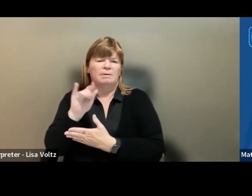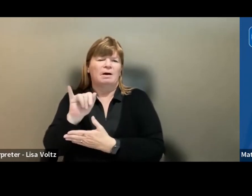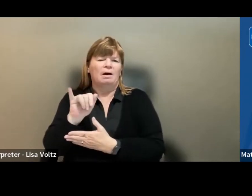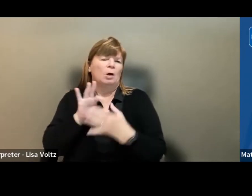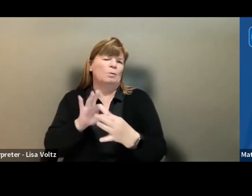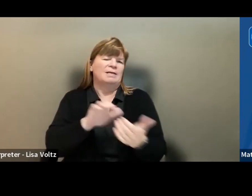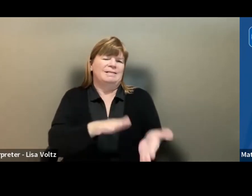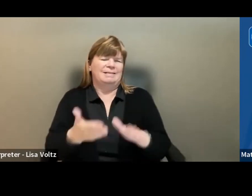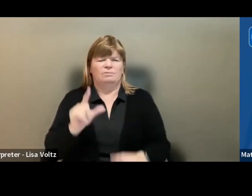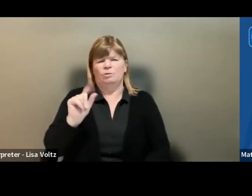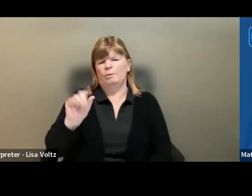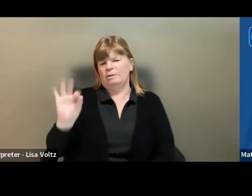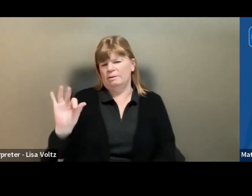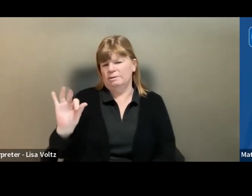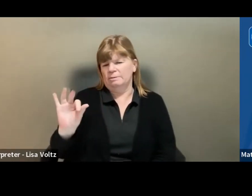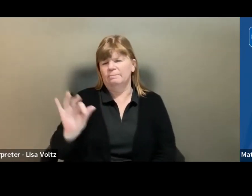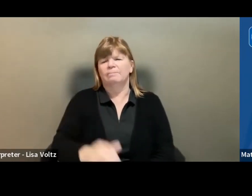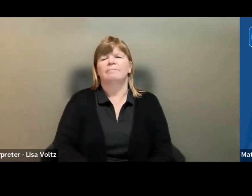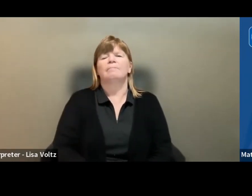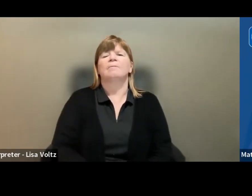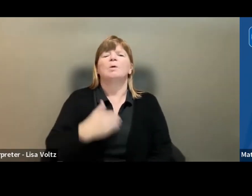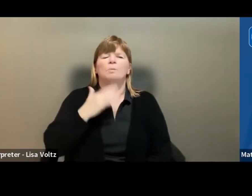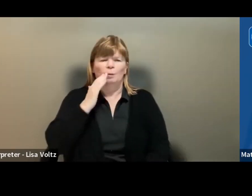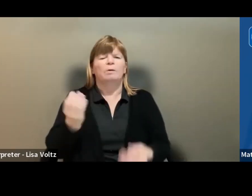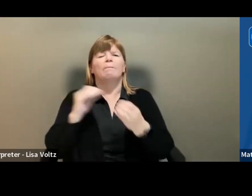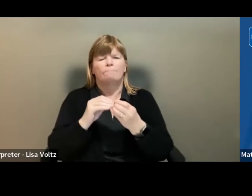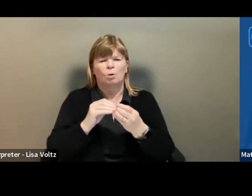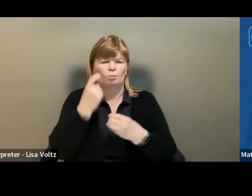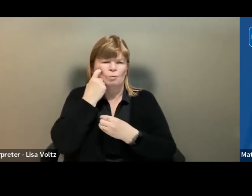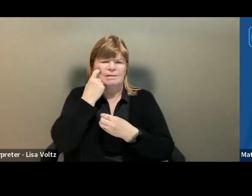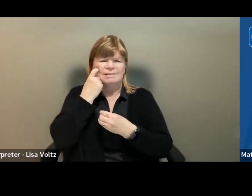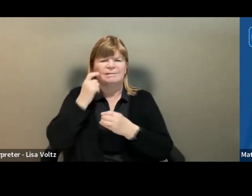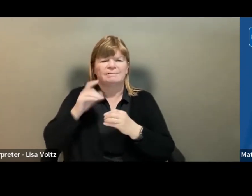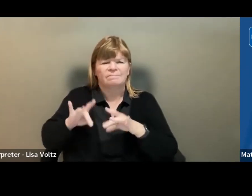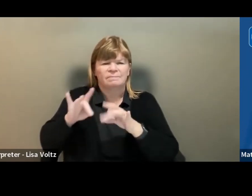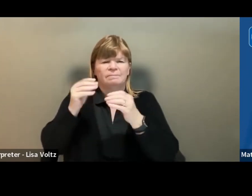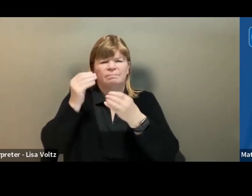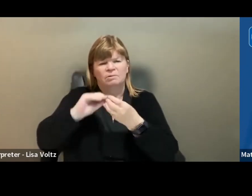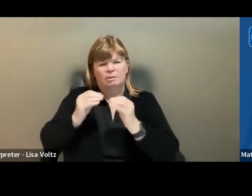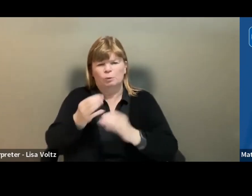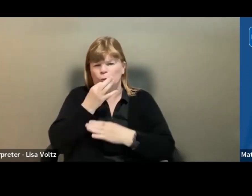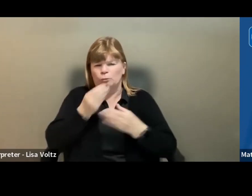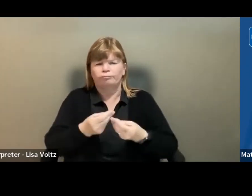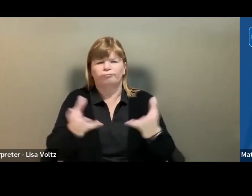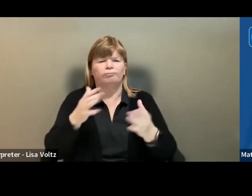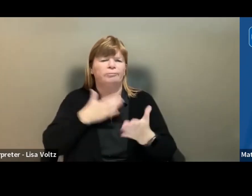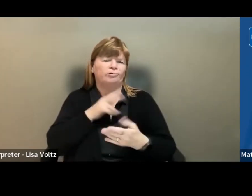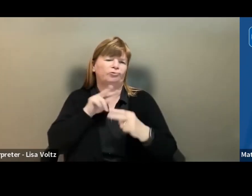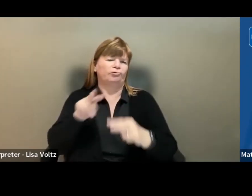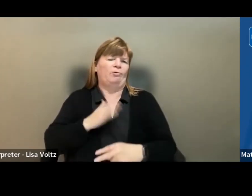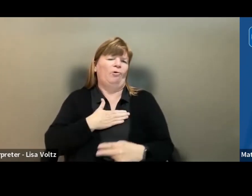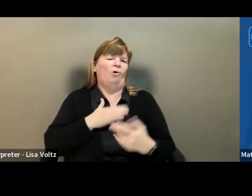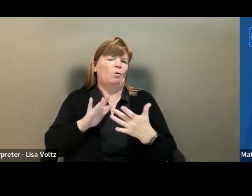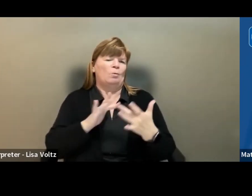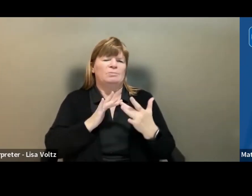in 2019. We'll be releasing more recent estimates soon, so please check CDC's TBI website